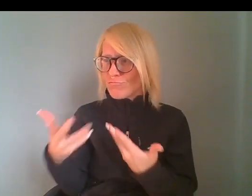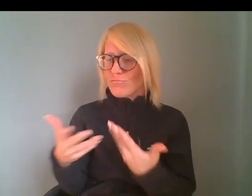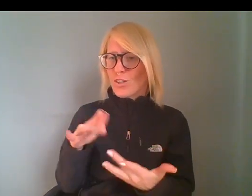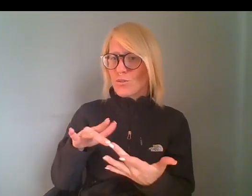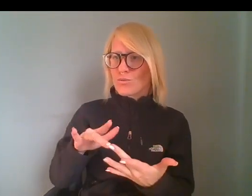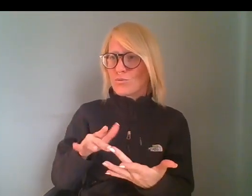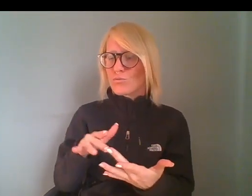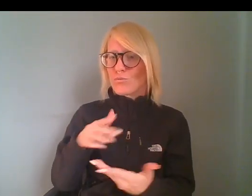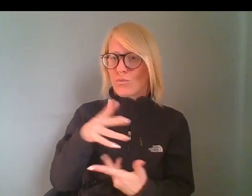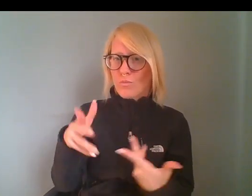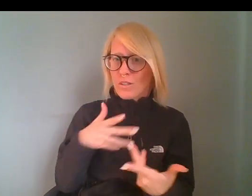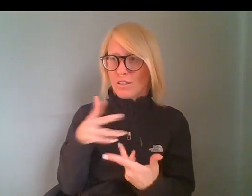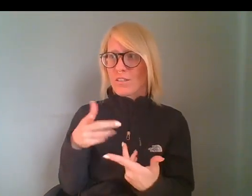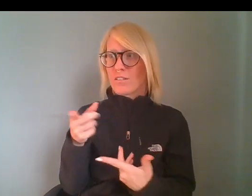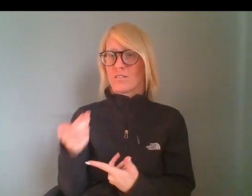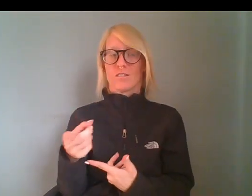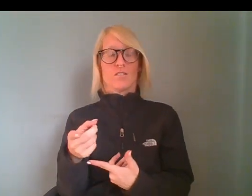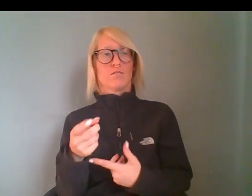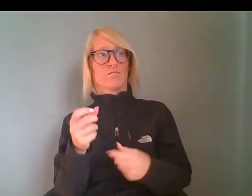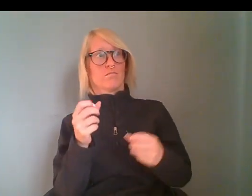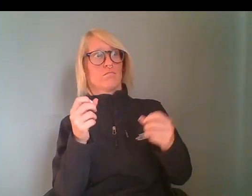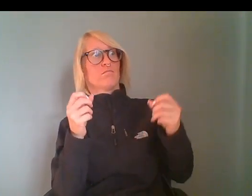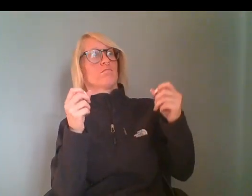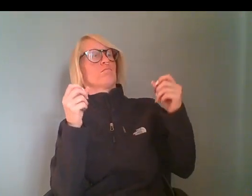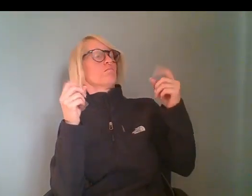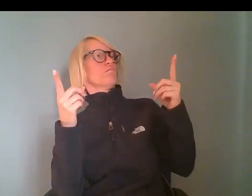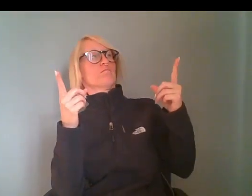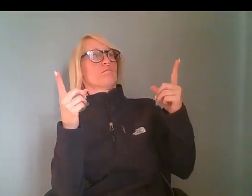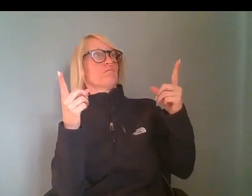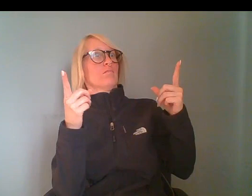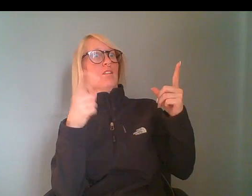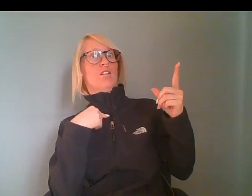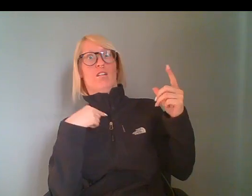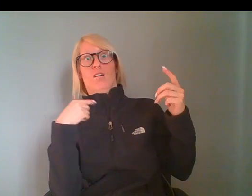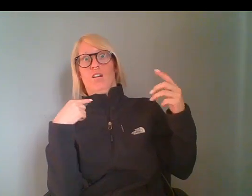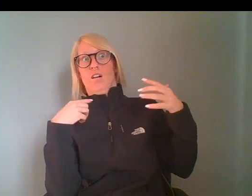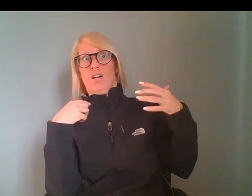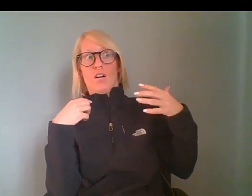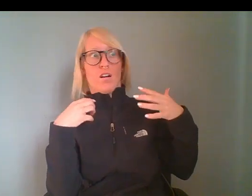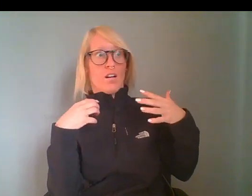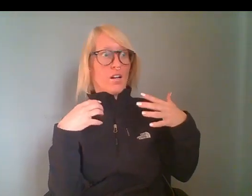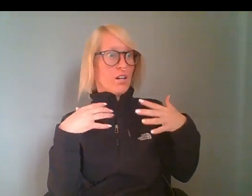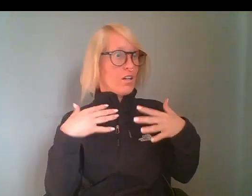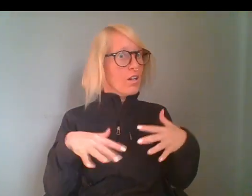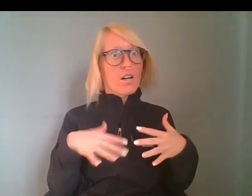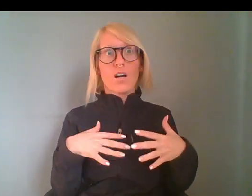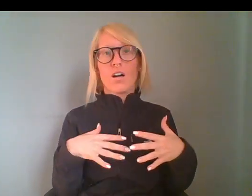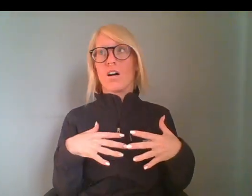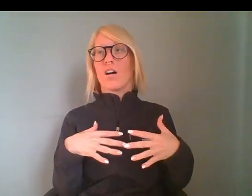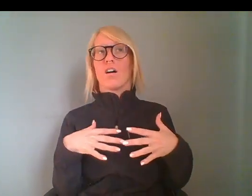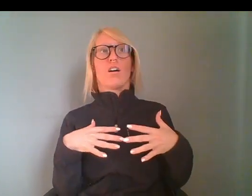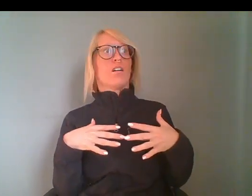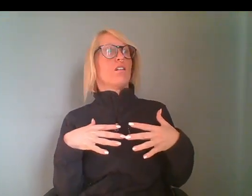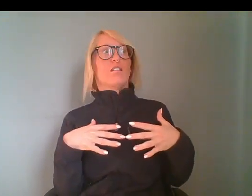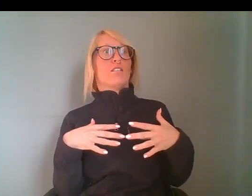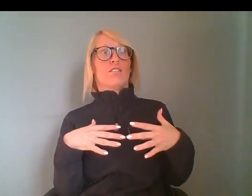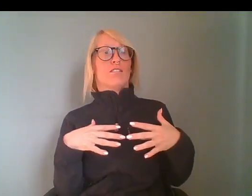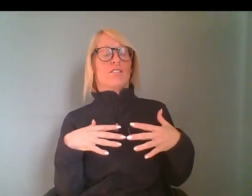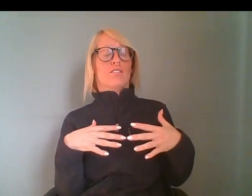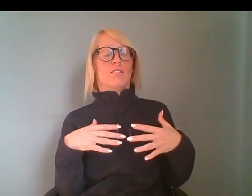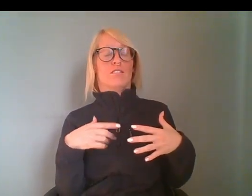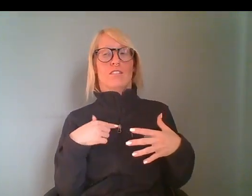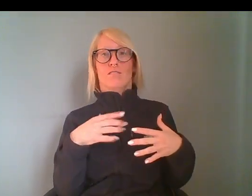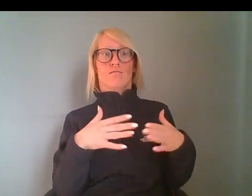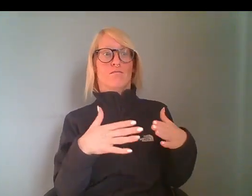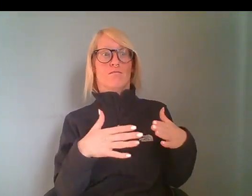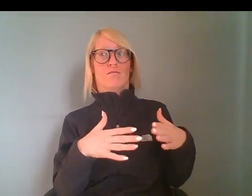just a deer in the headlights look. He was absolutely terrified. He thought, please leave my office. And now